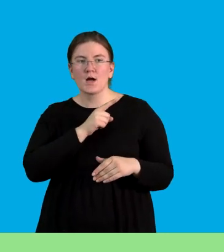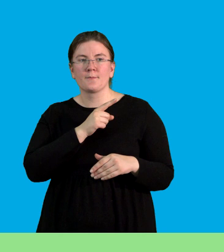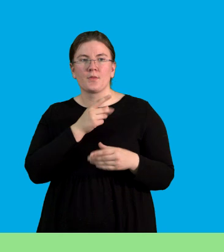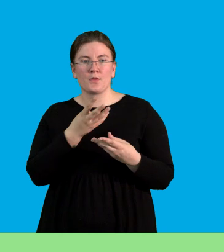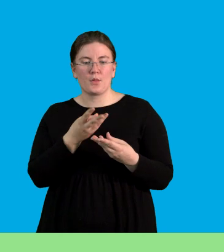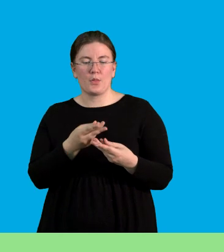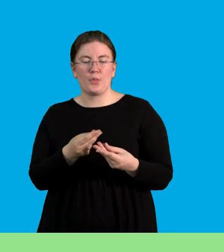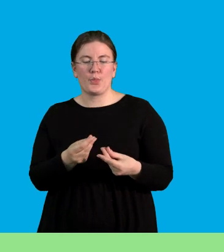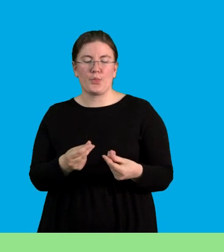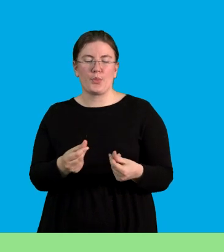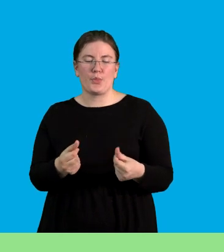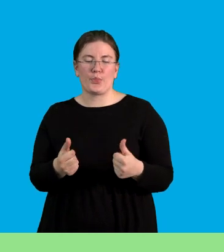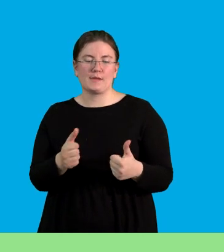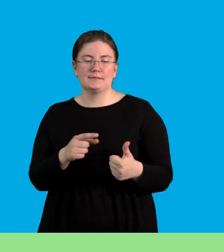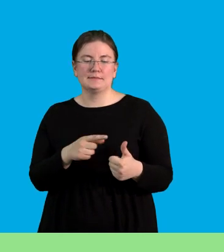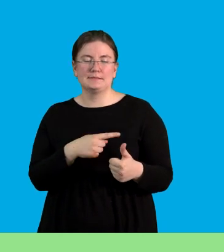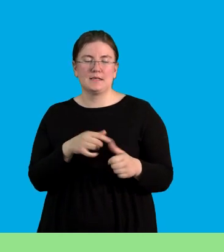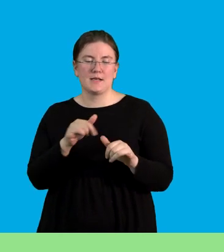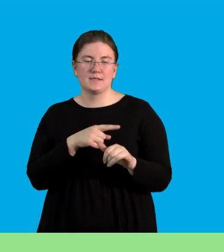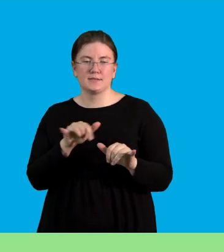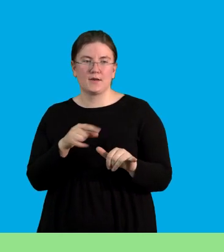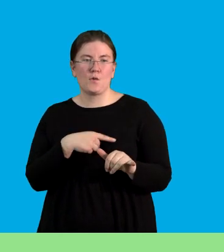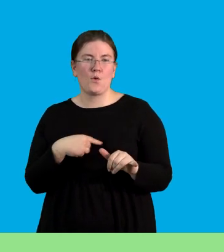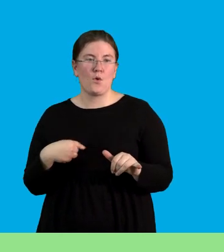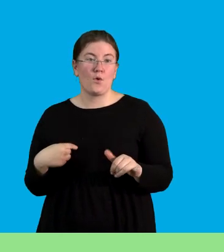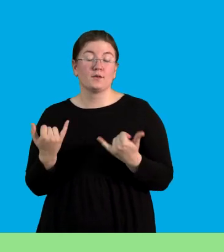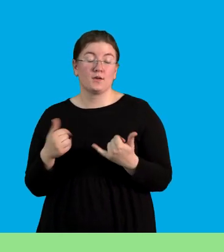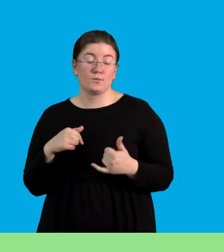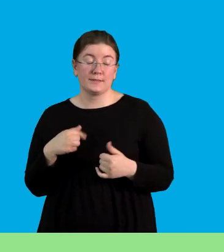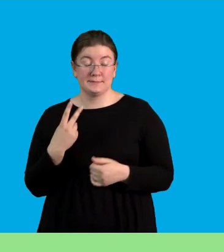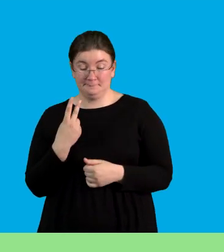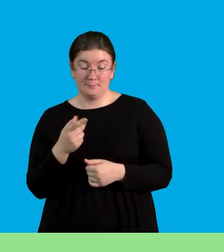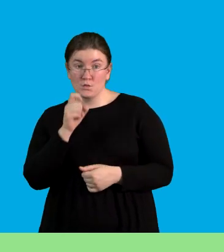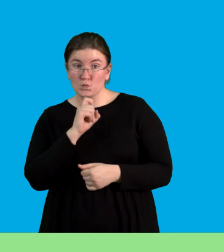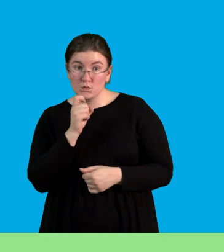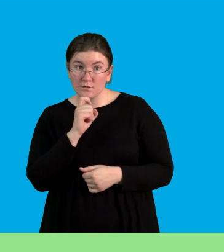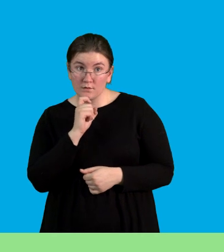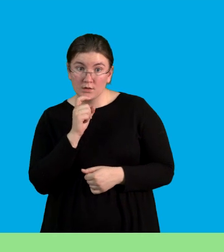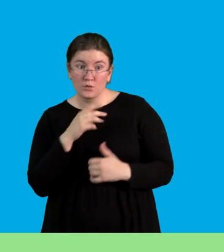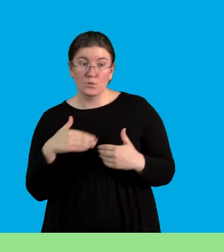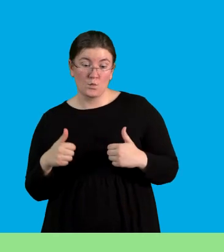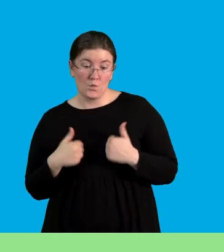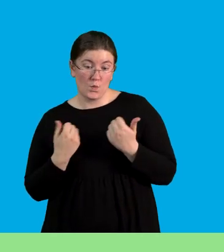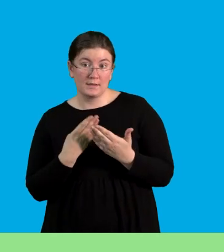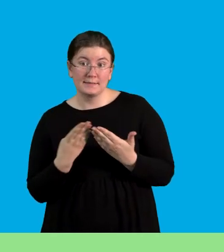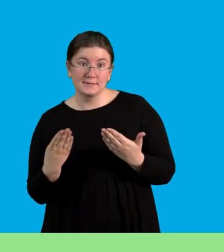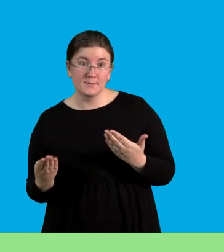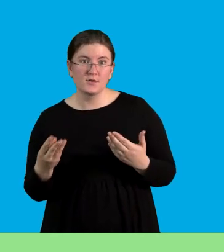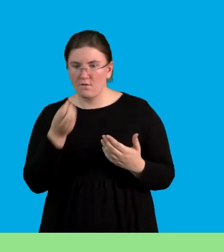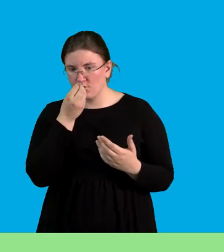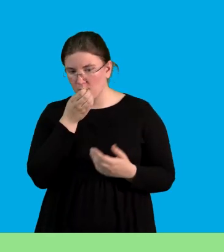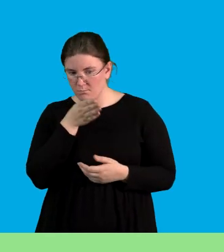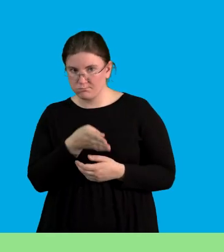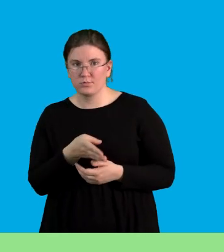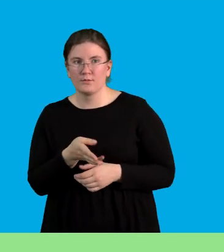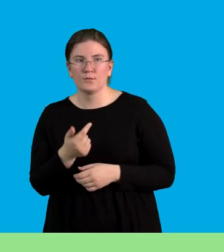useful microorganisms in food items and how they can be used. Here we are